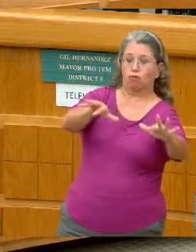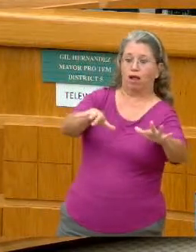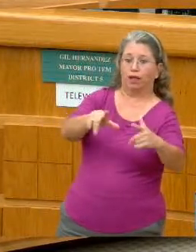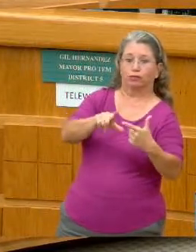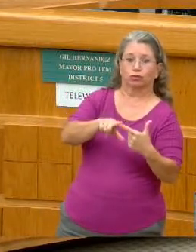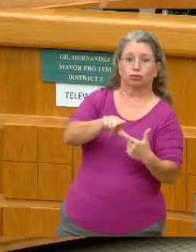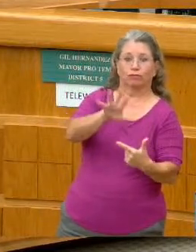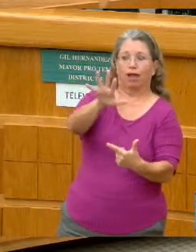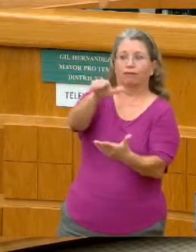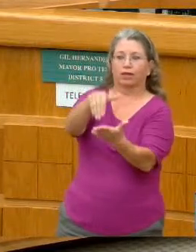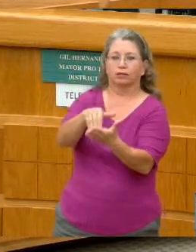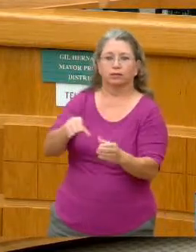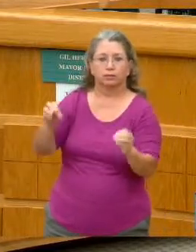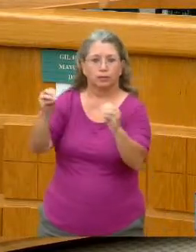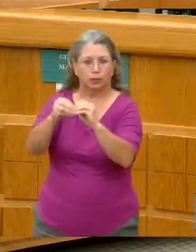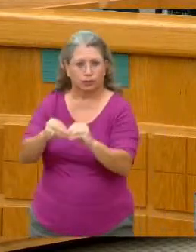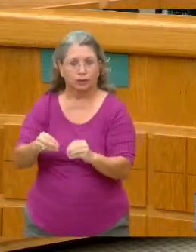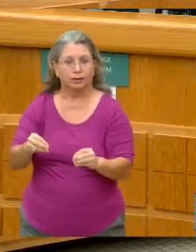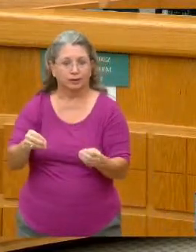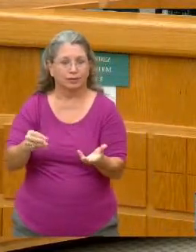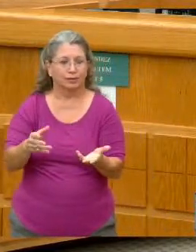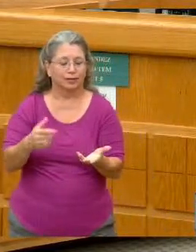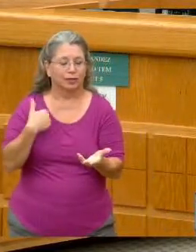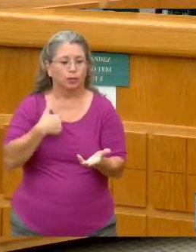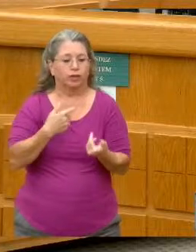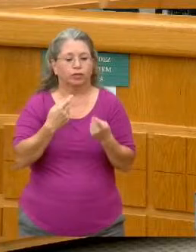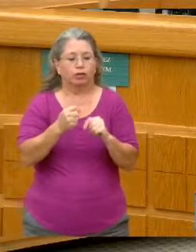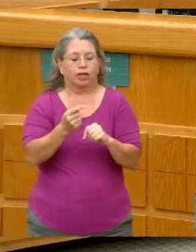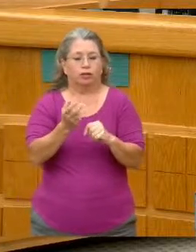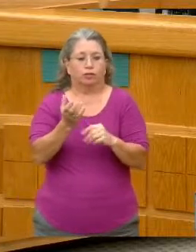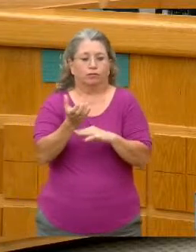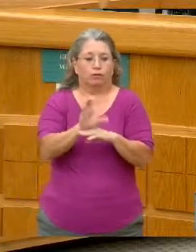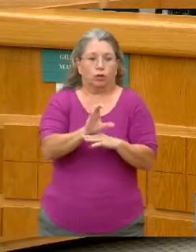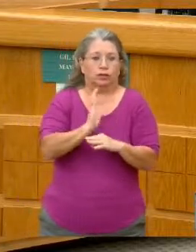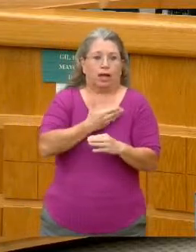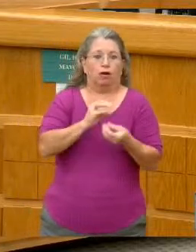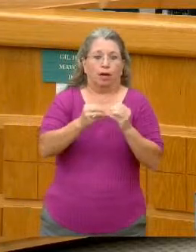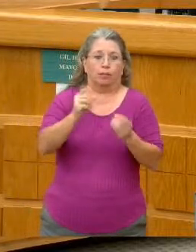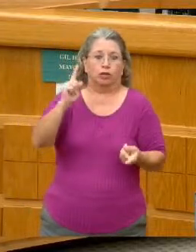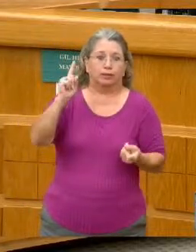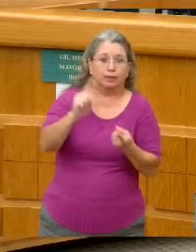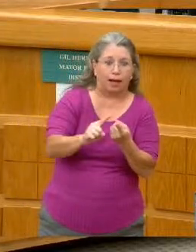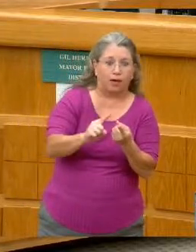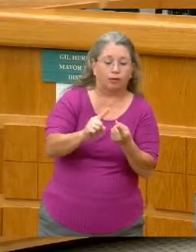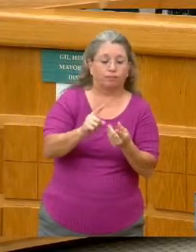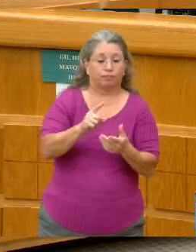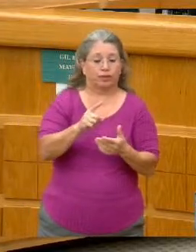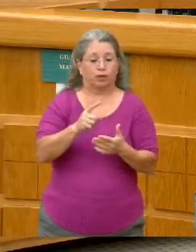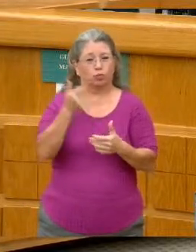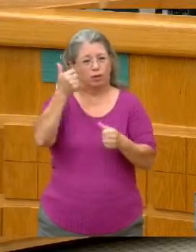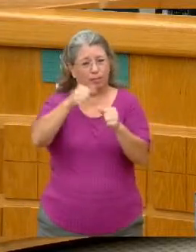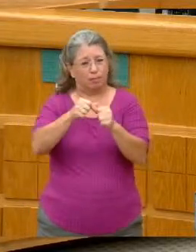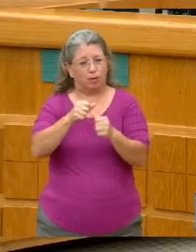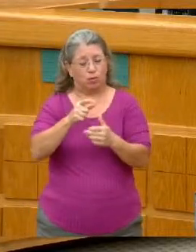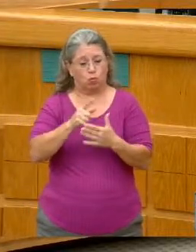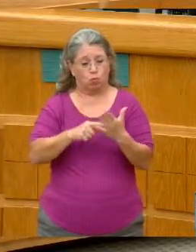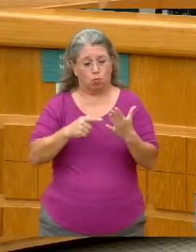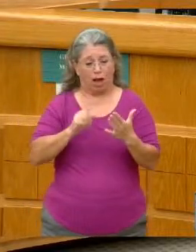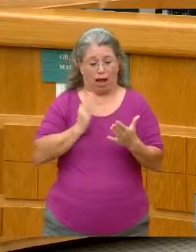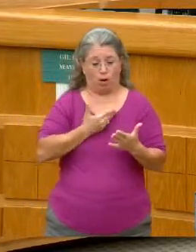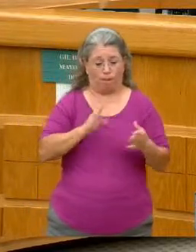to force the case counts down. Remember, what we're doing today will affect the case counts a week and a half to 2 weeks from